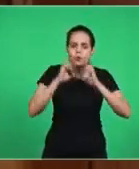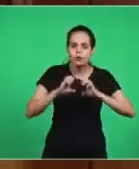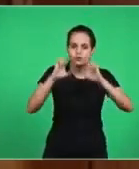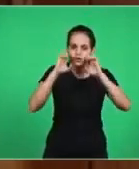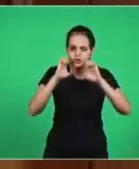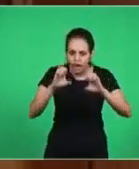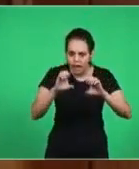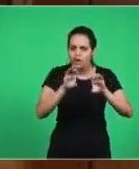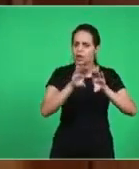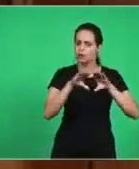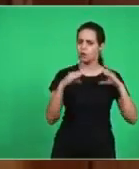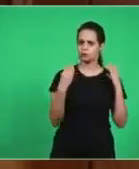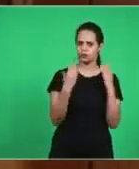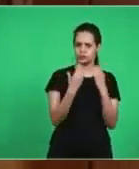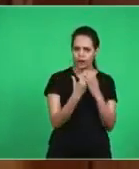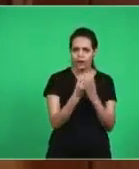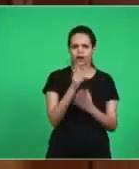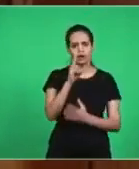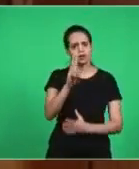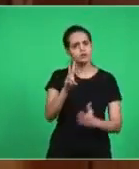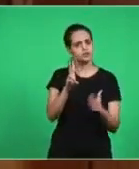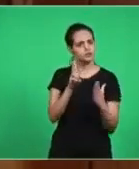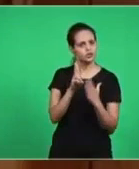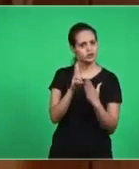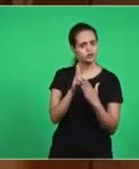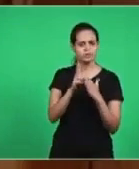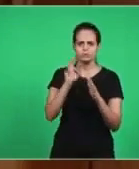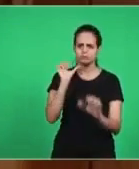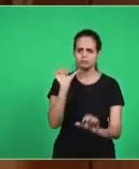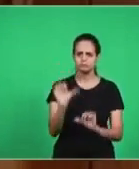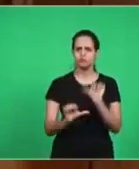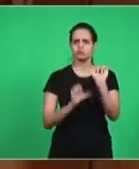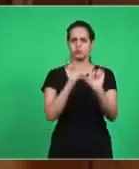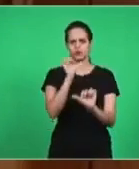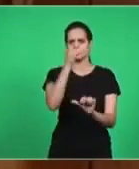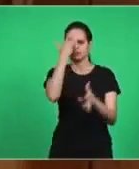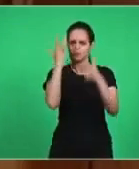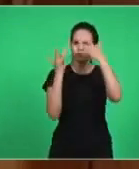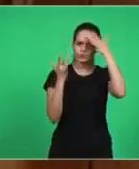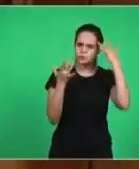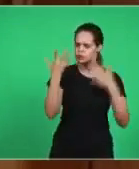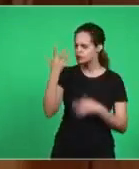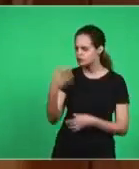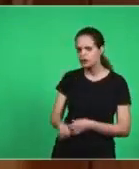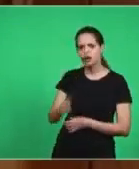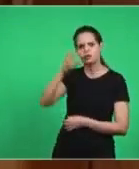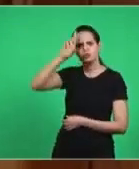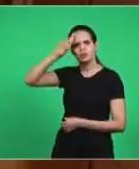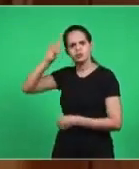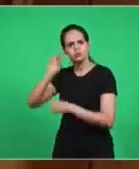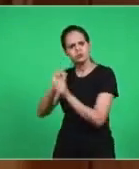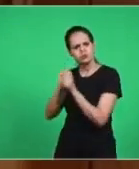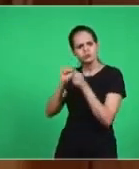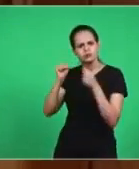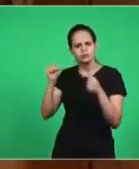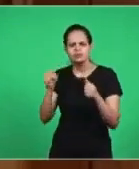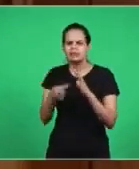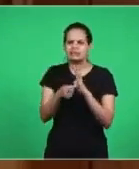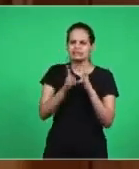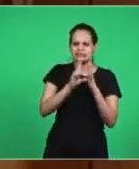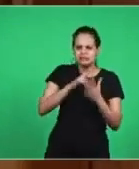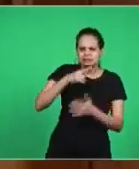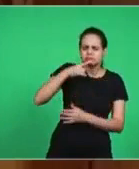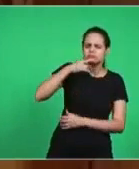gospel in our community, indigenous community, has been transforming the life of people that have been delivered from